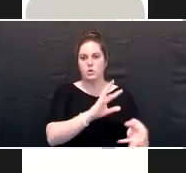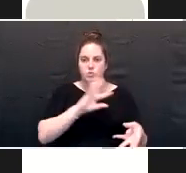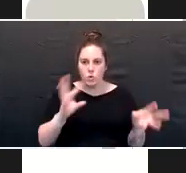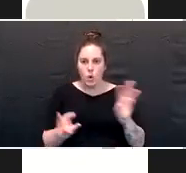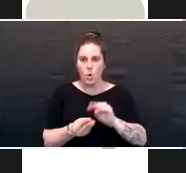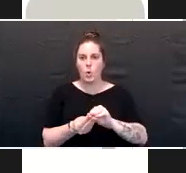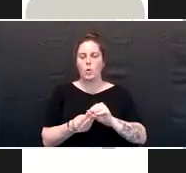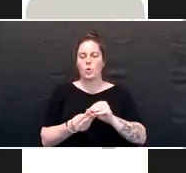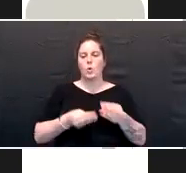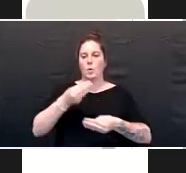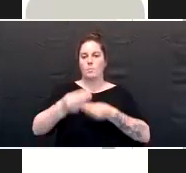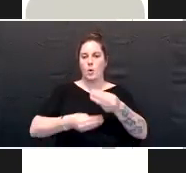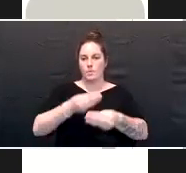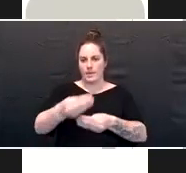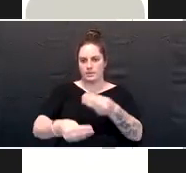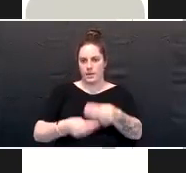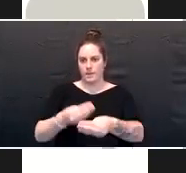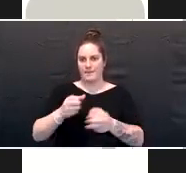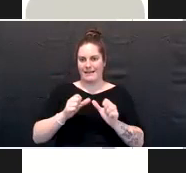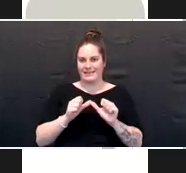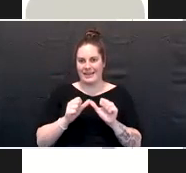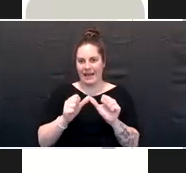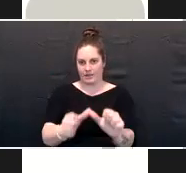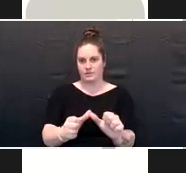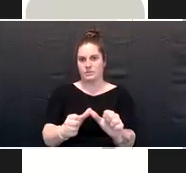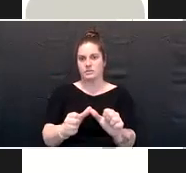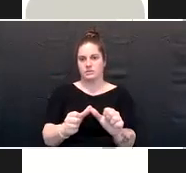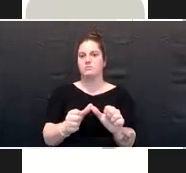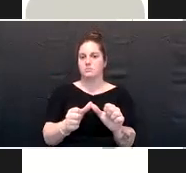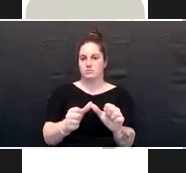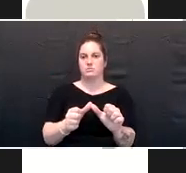momentum in this closed system remains constant.